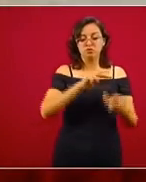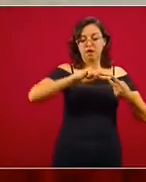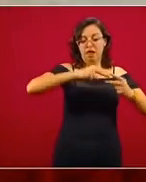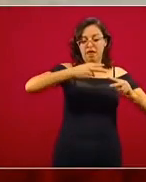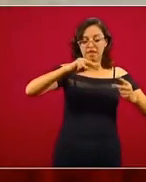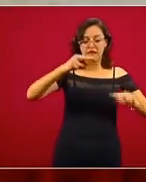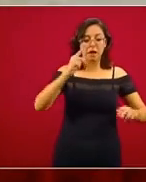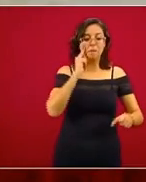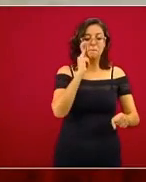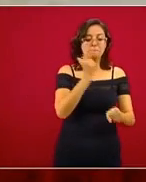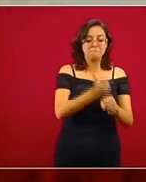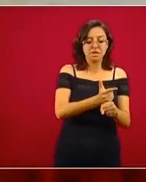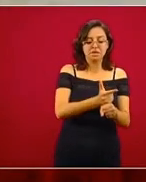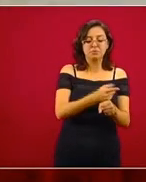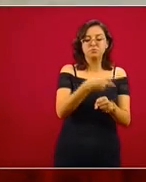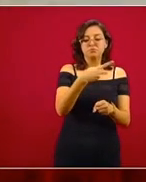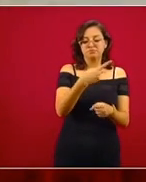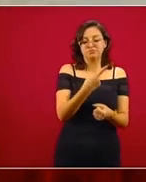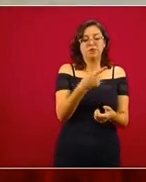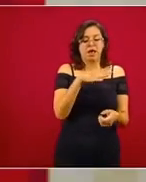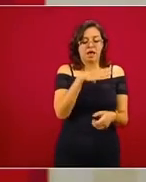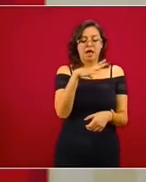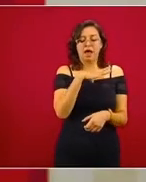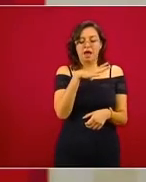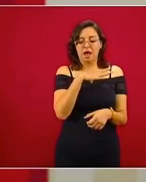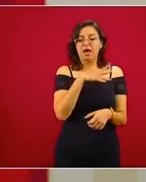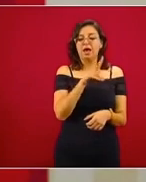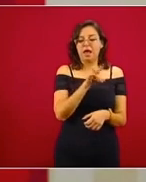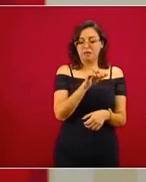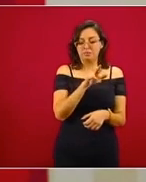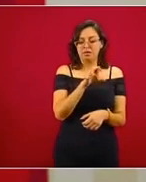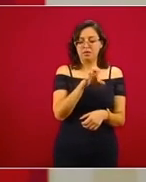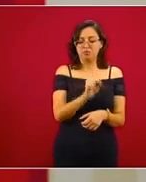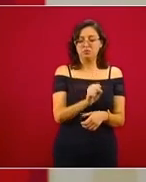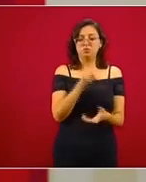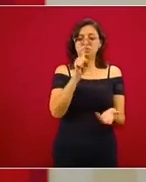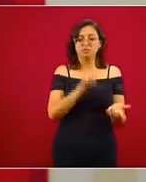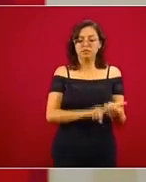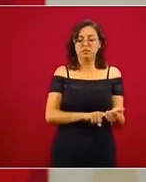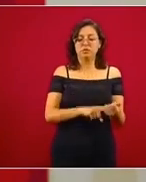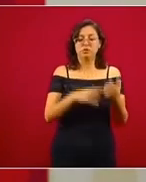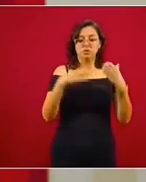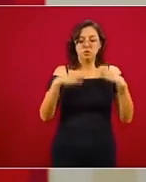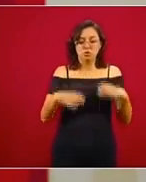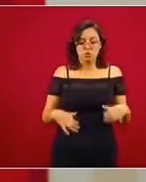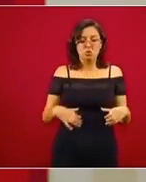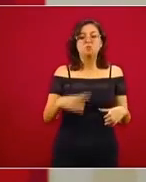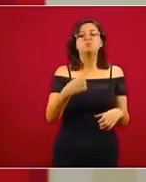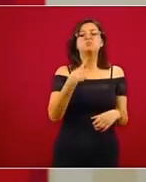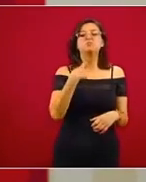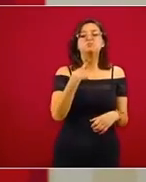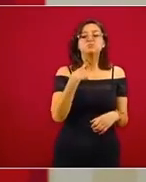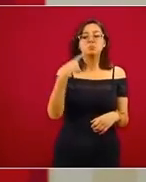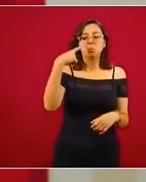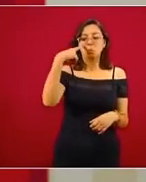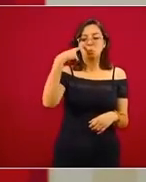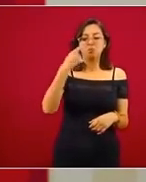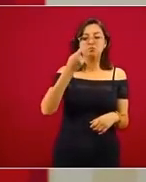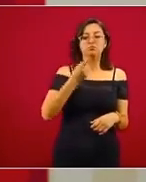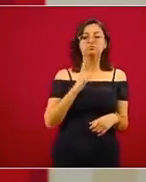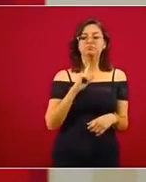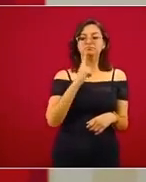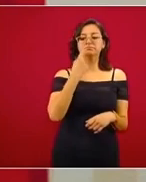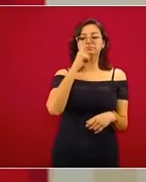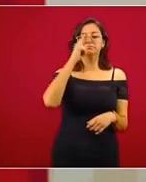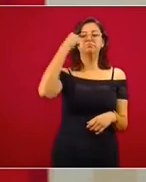different technological mechanisms the biological part of the virus. In that way, you can identify the presence